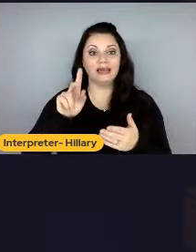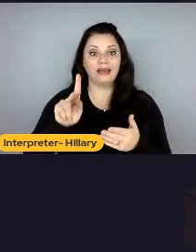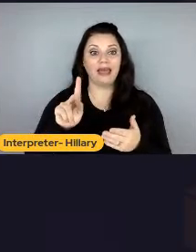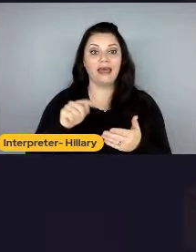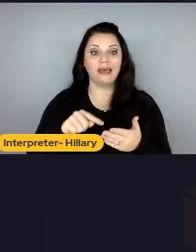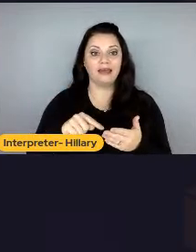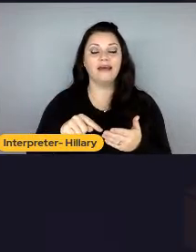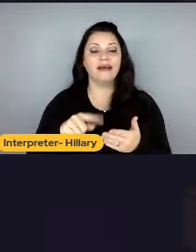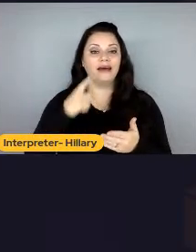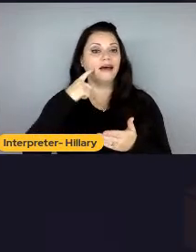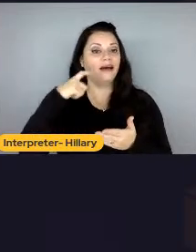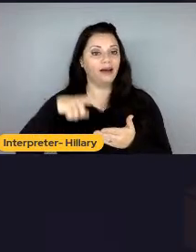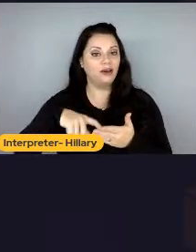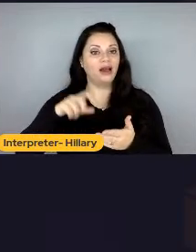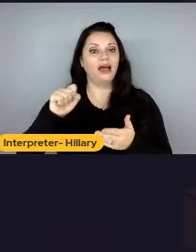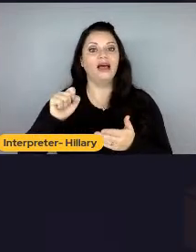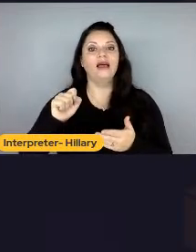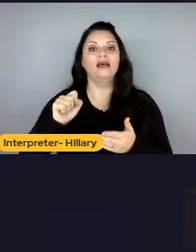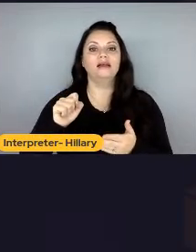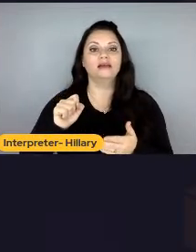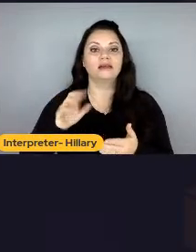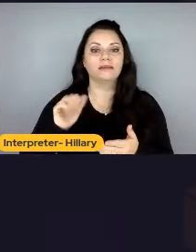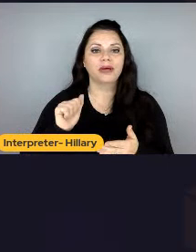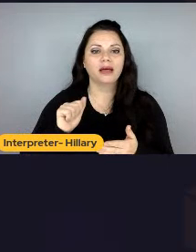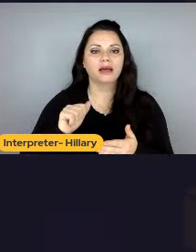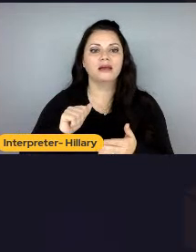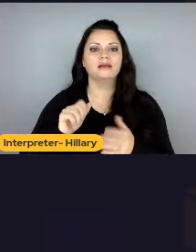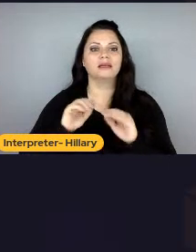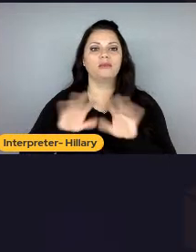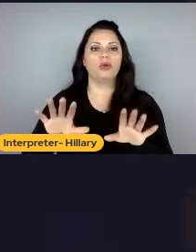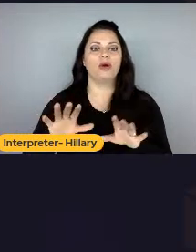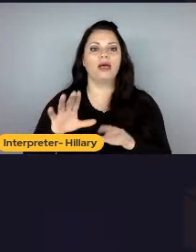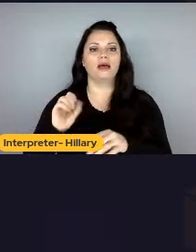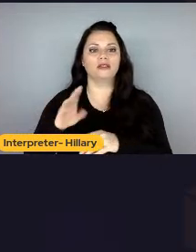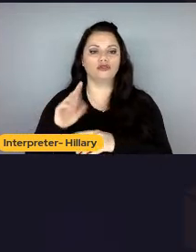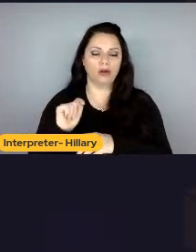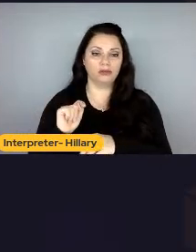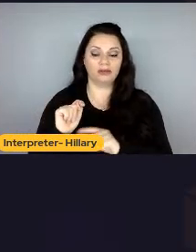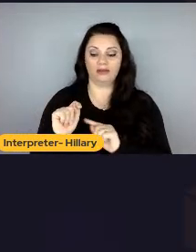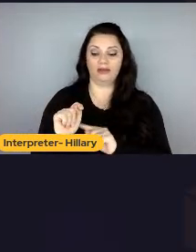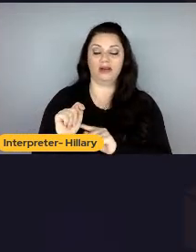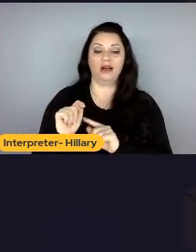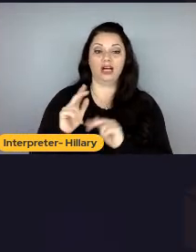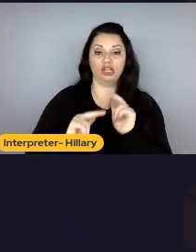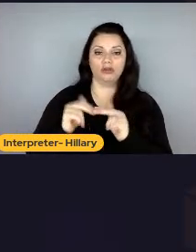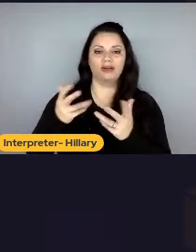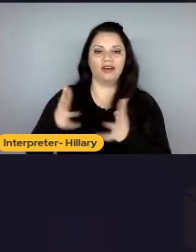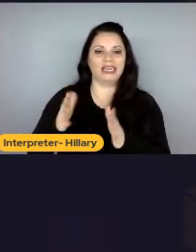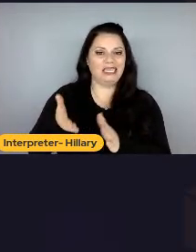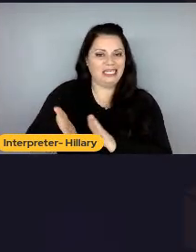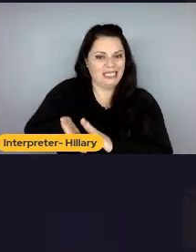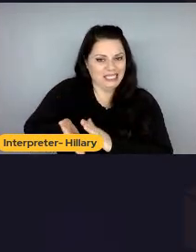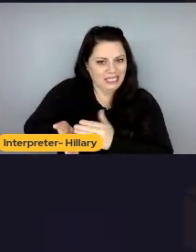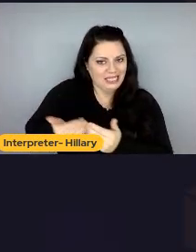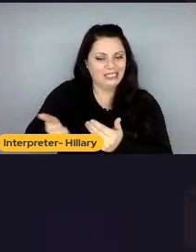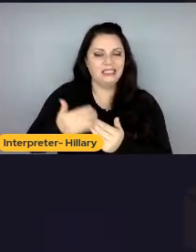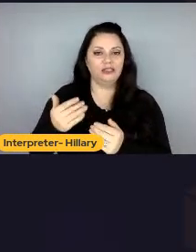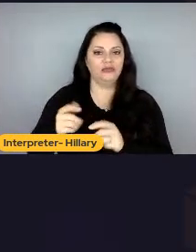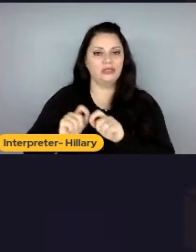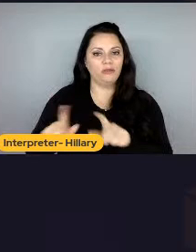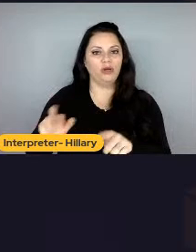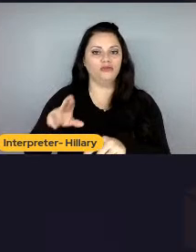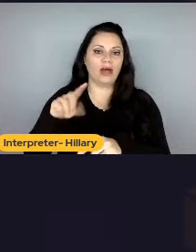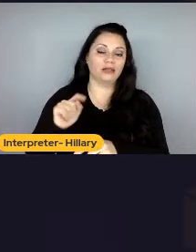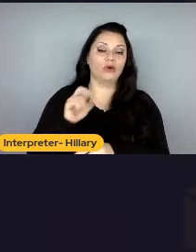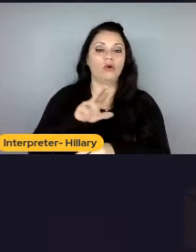we can see this SPA deploy construct. And it's a construct that makes it easy to deploy React or